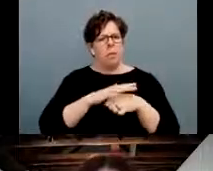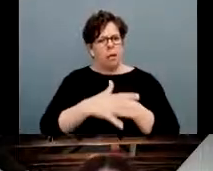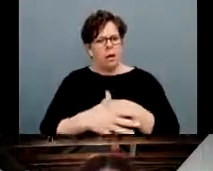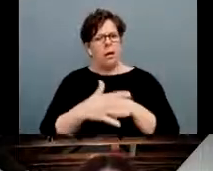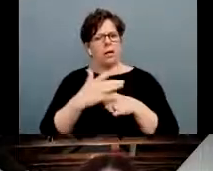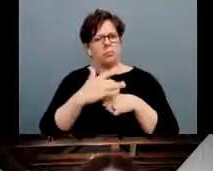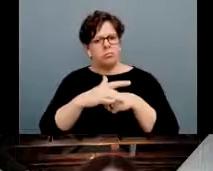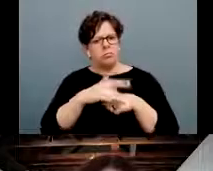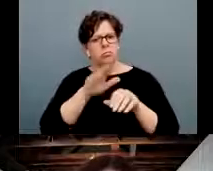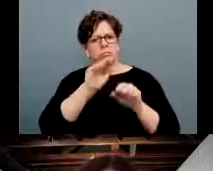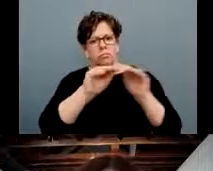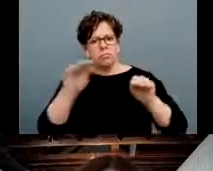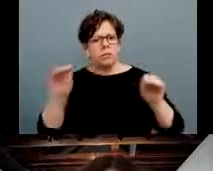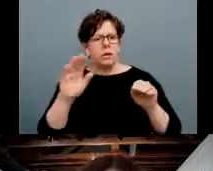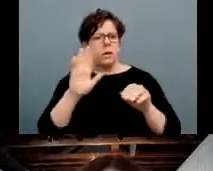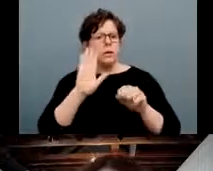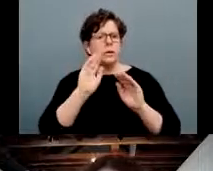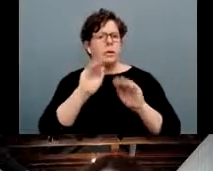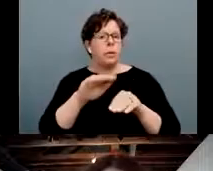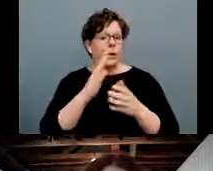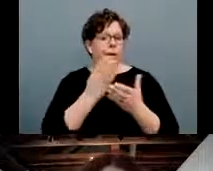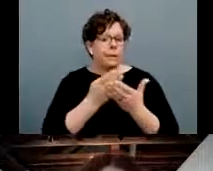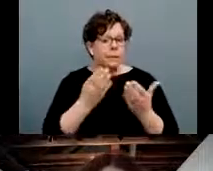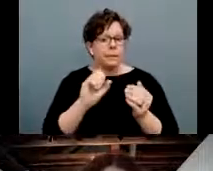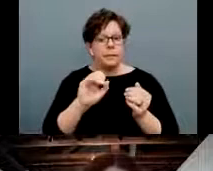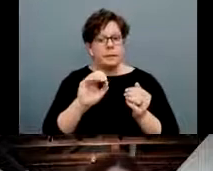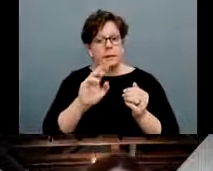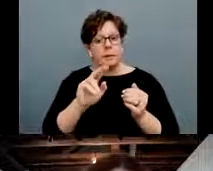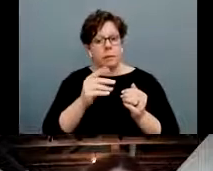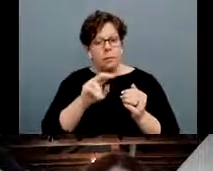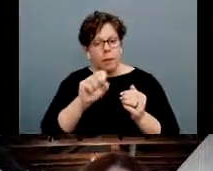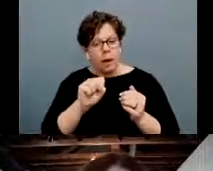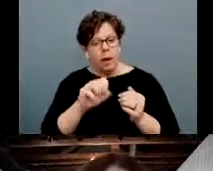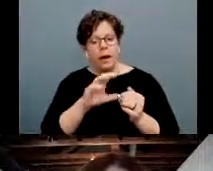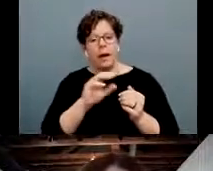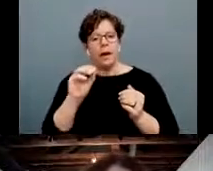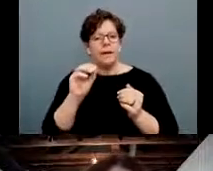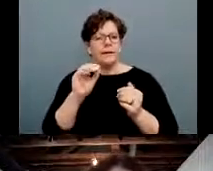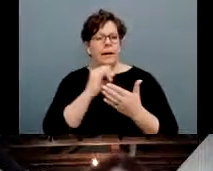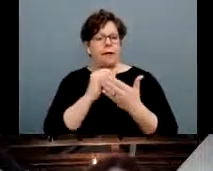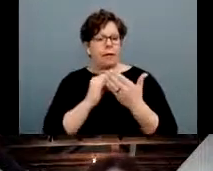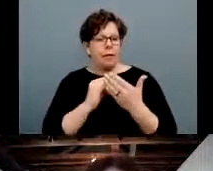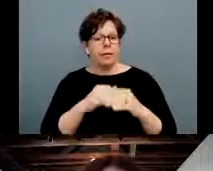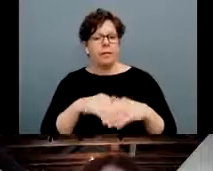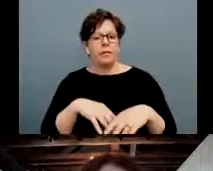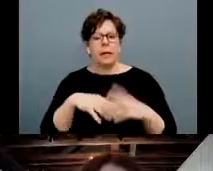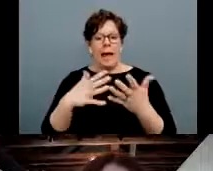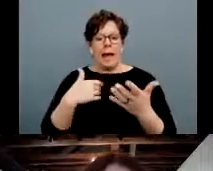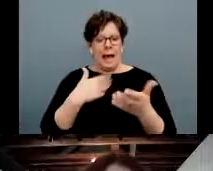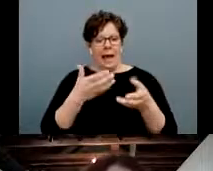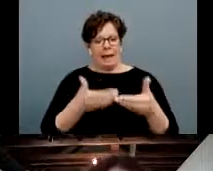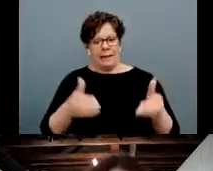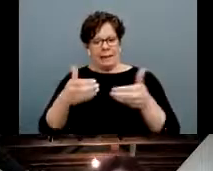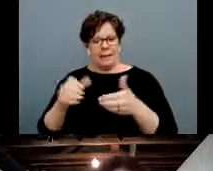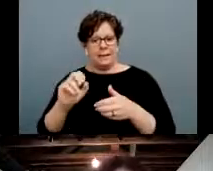and works. There is a sink, so he could actually wash his hands while working with messy materials like